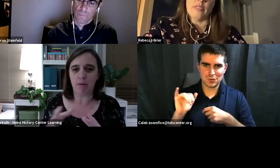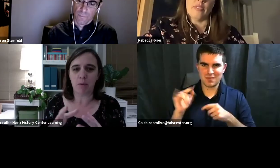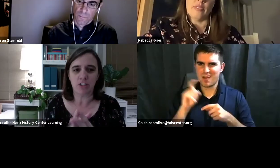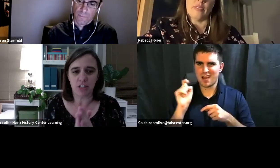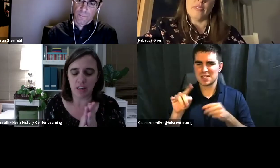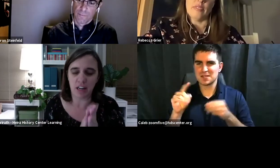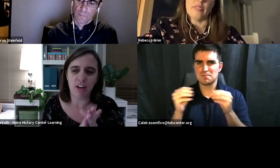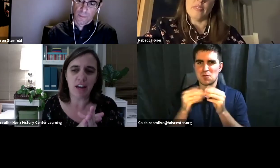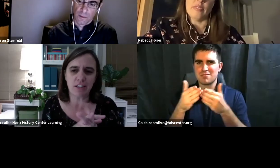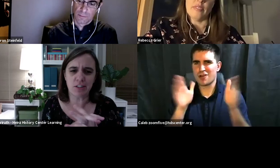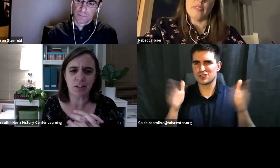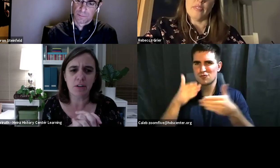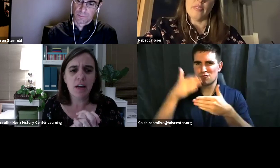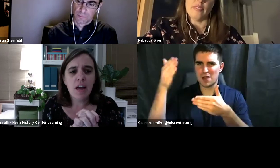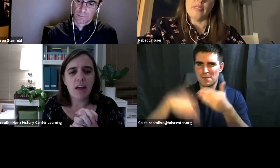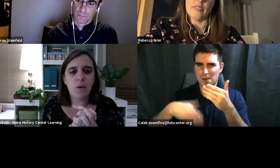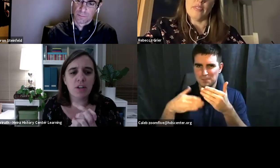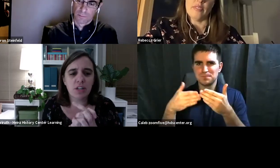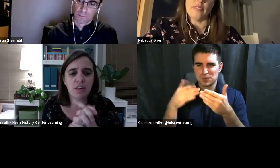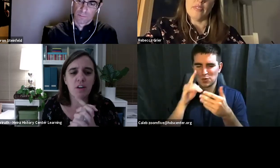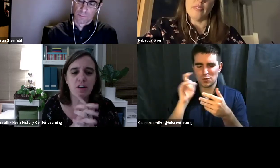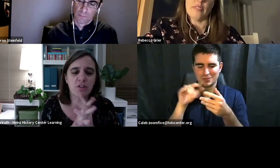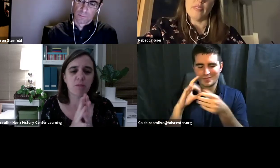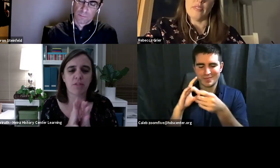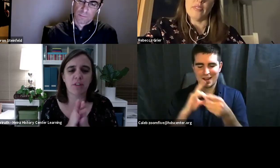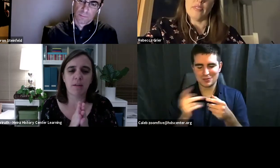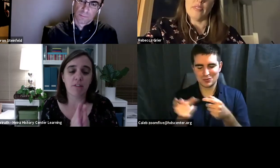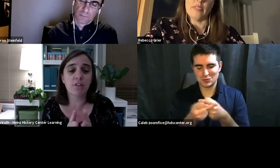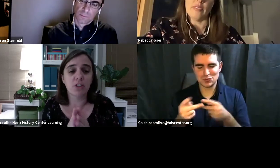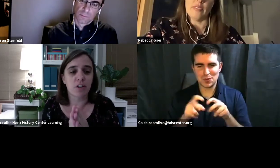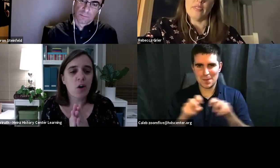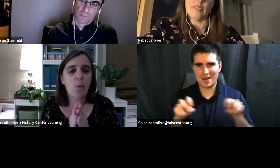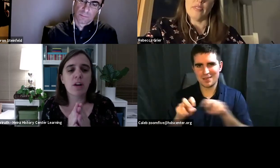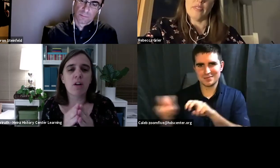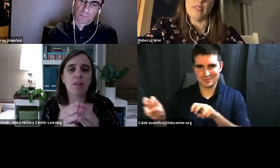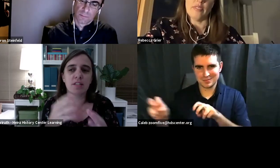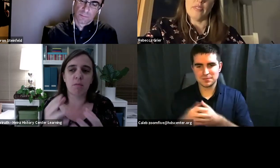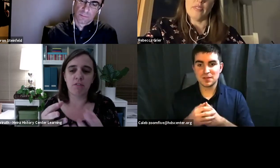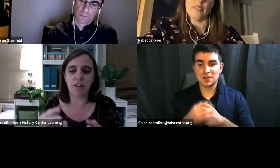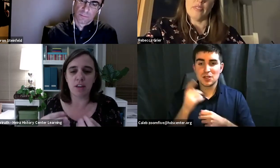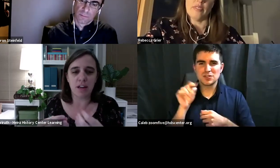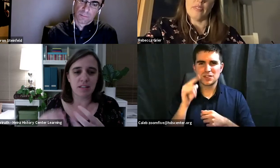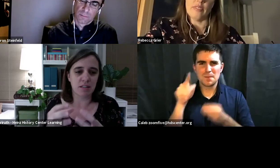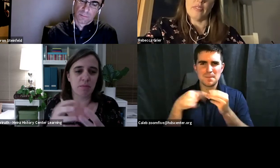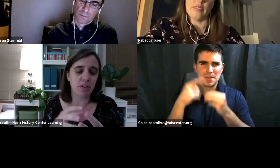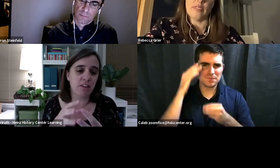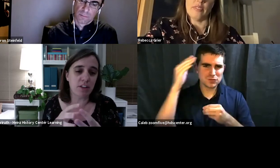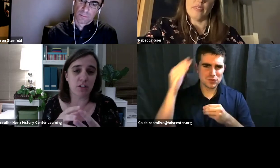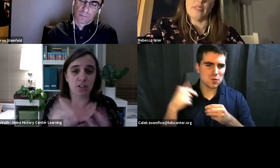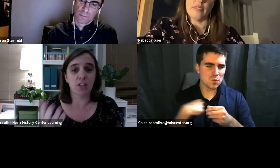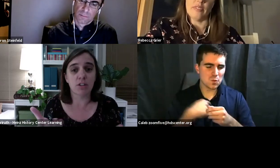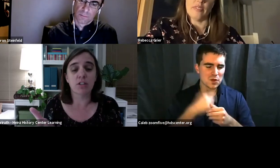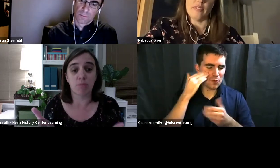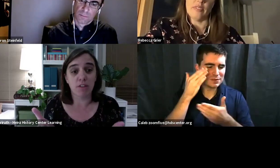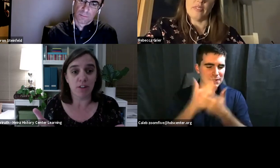wrap-up question that kind of connects the two. And the question, in terms of thinking about the future, We know that some of the accessibility features,